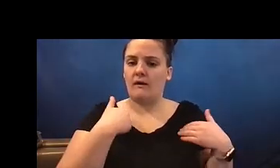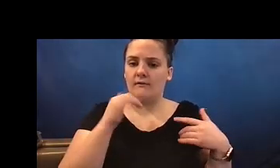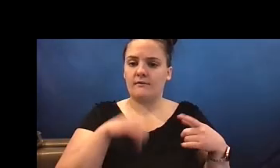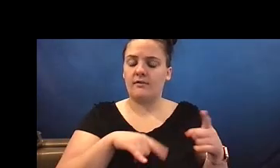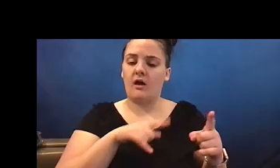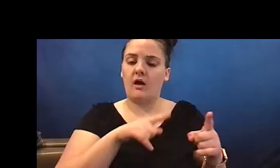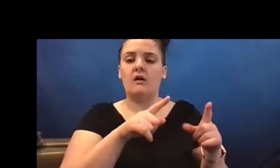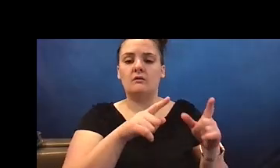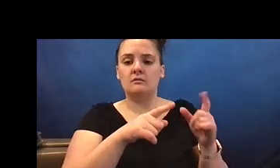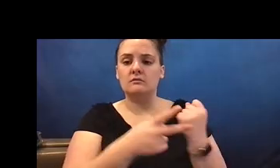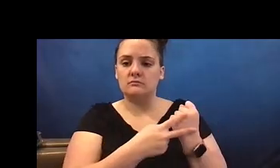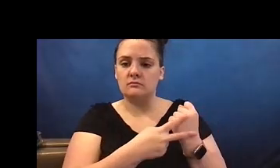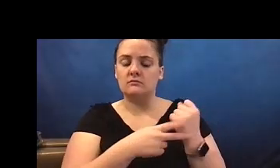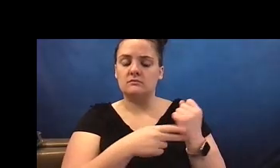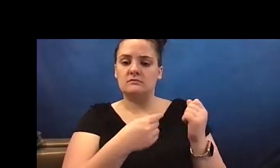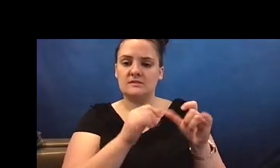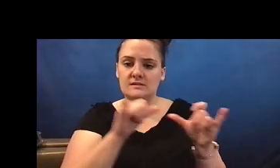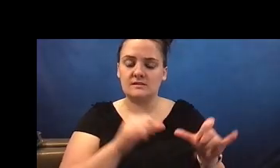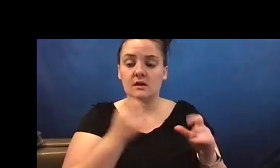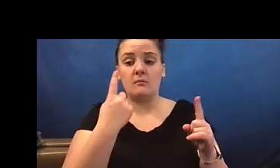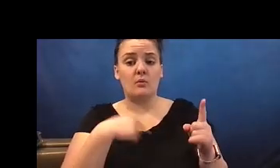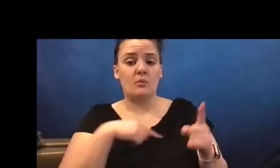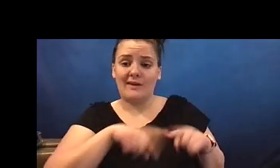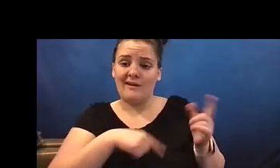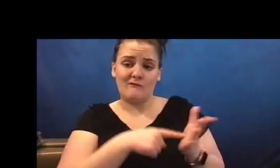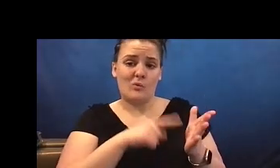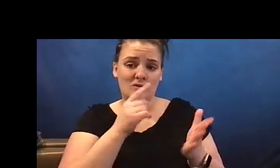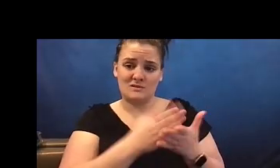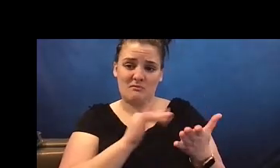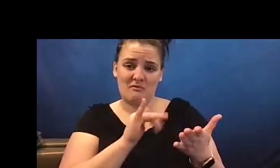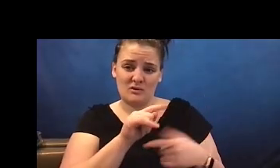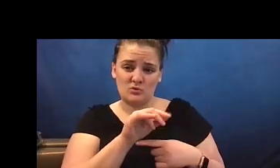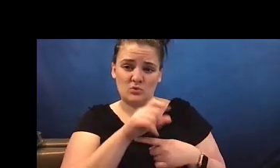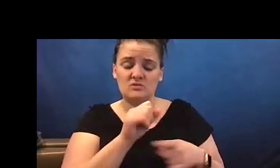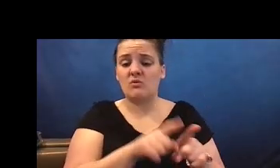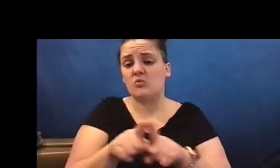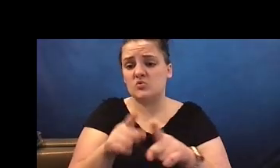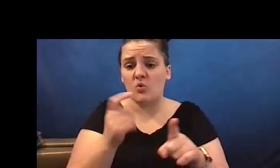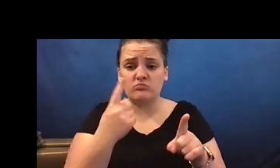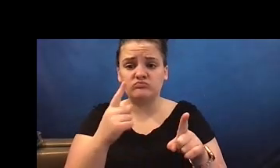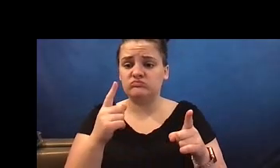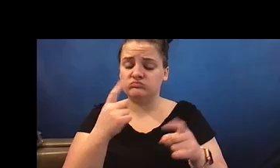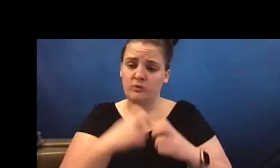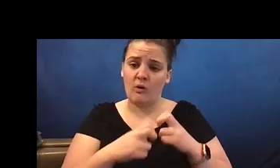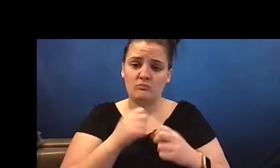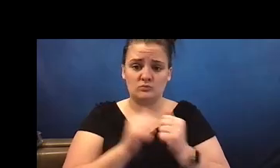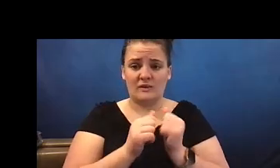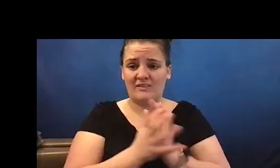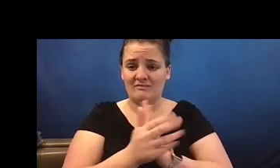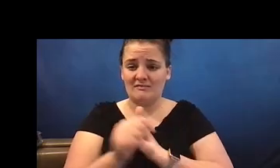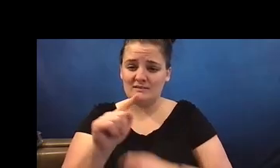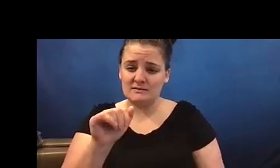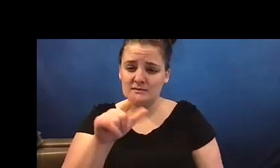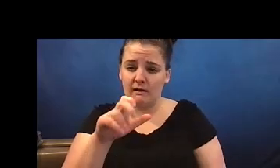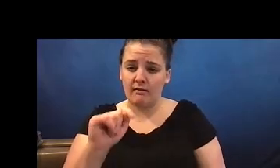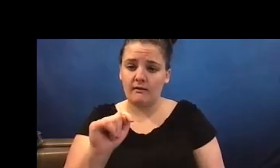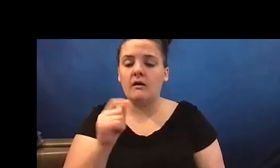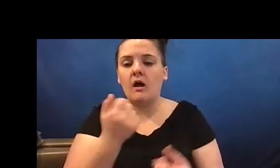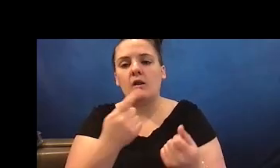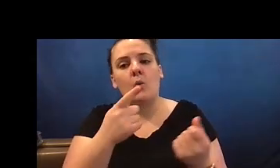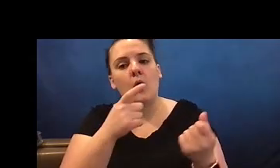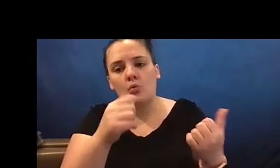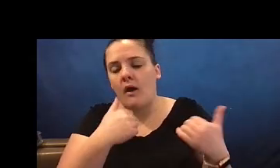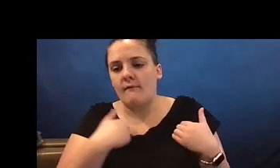afford some of the tools. And we also have a talent problem. I mean, anybody who has any knowledge of AI